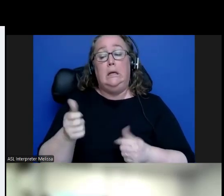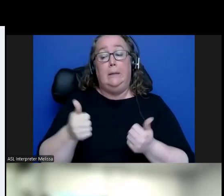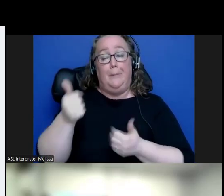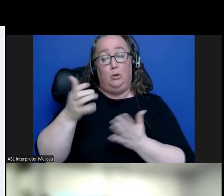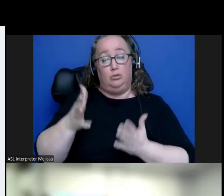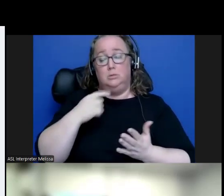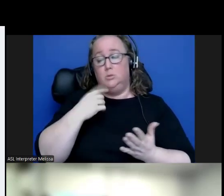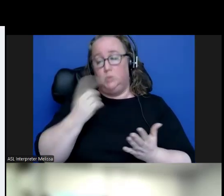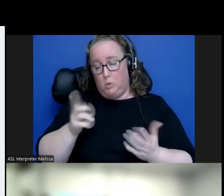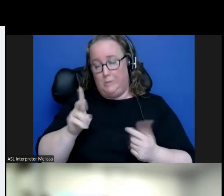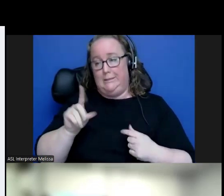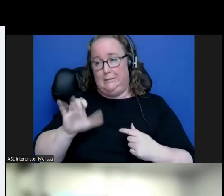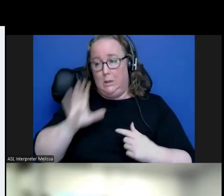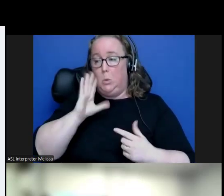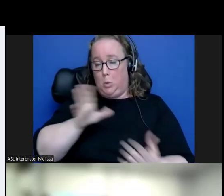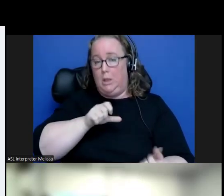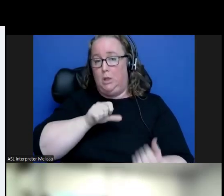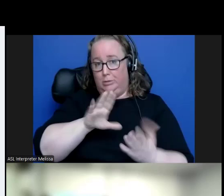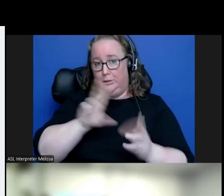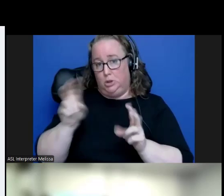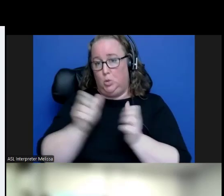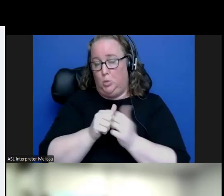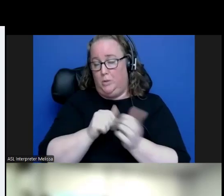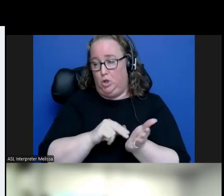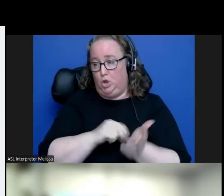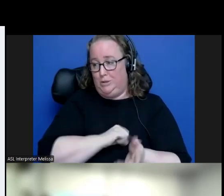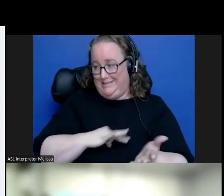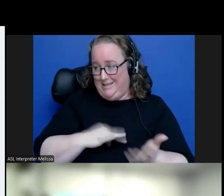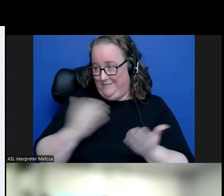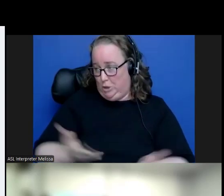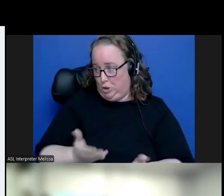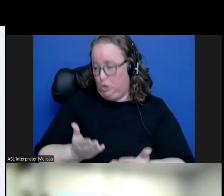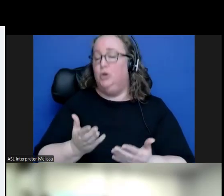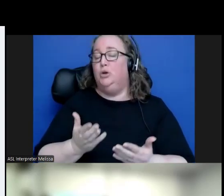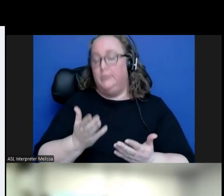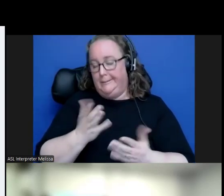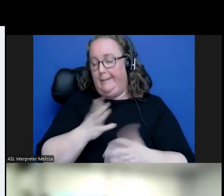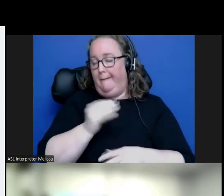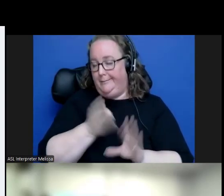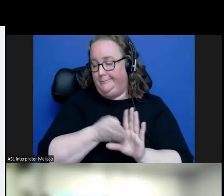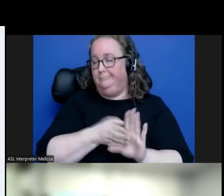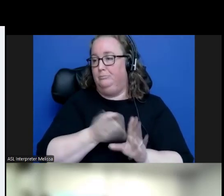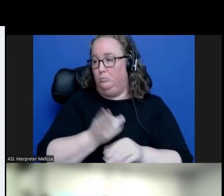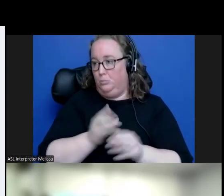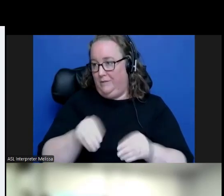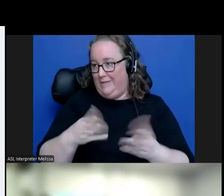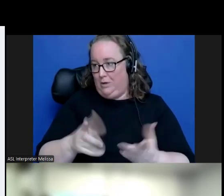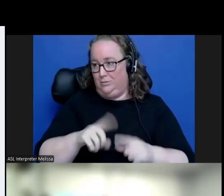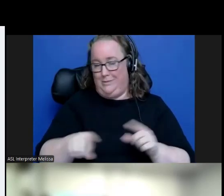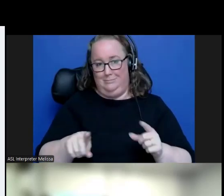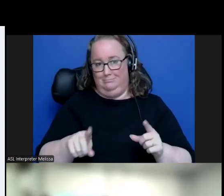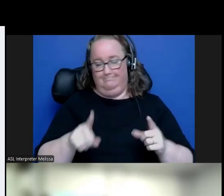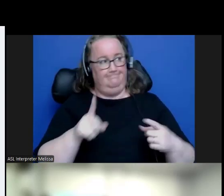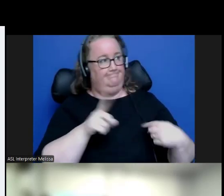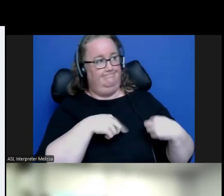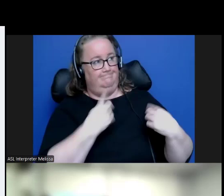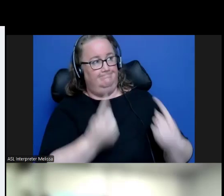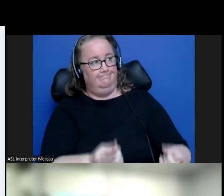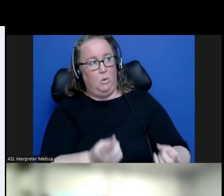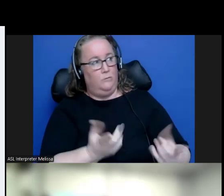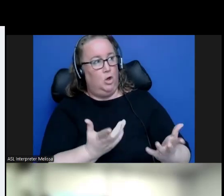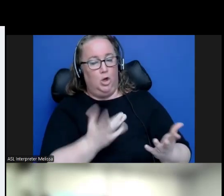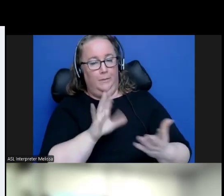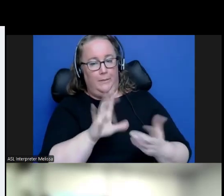DLC that they would address the issue directly with nursing staff and psychiatric providers, but we've found thus far that the problem